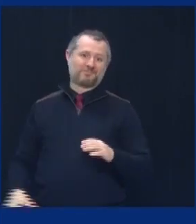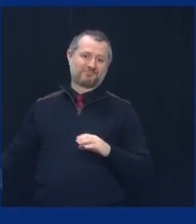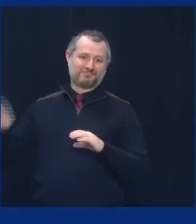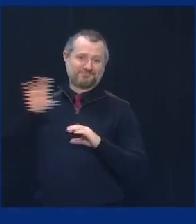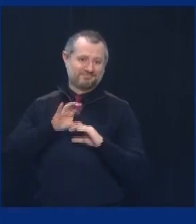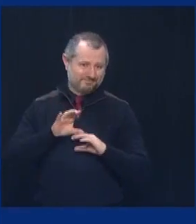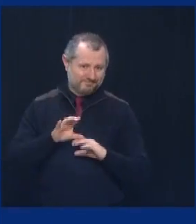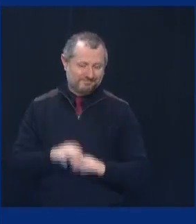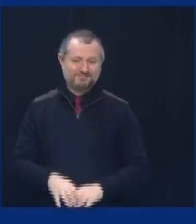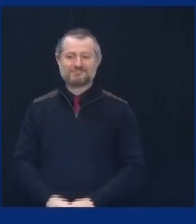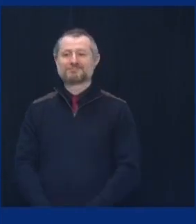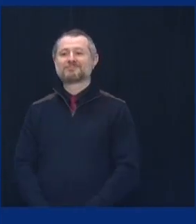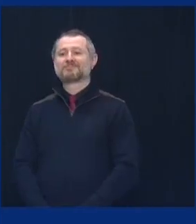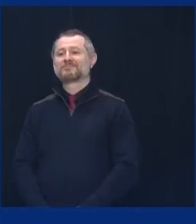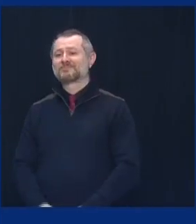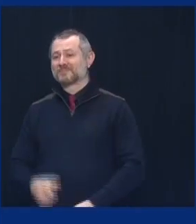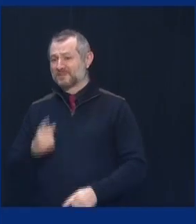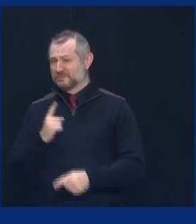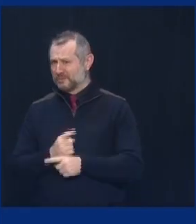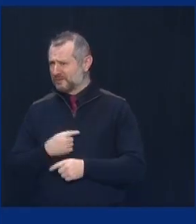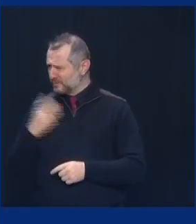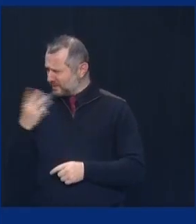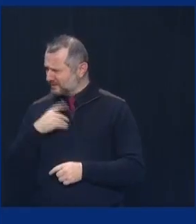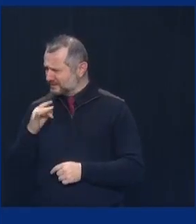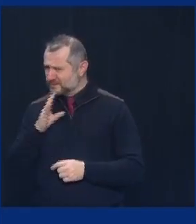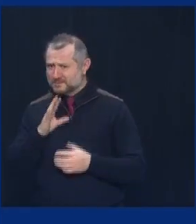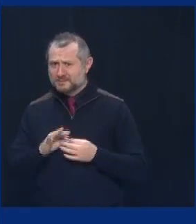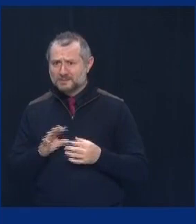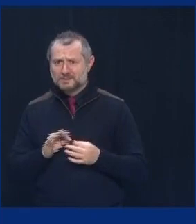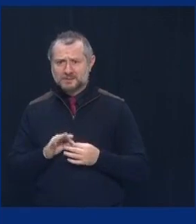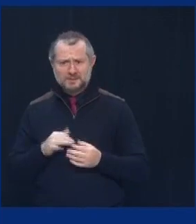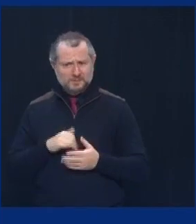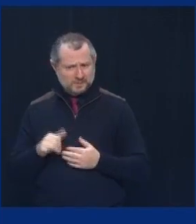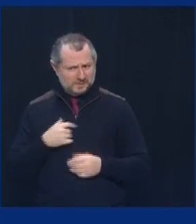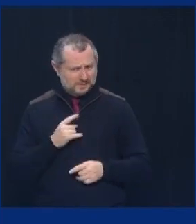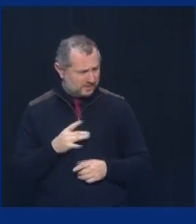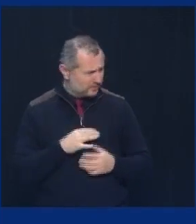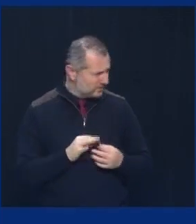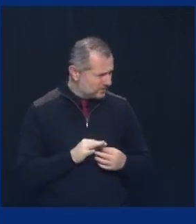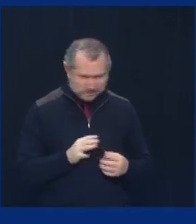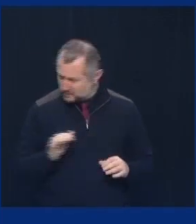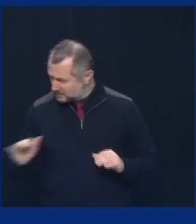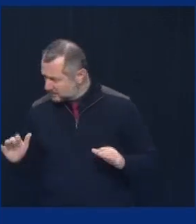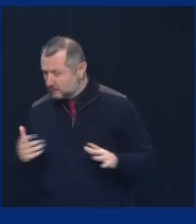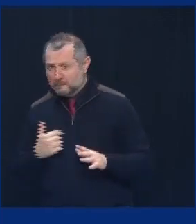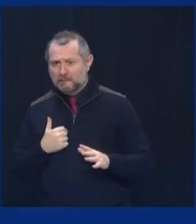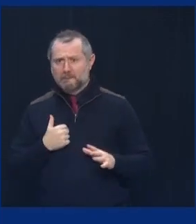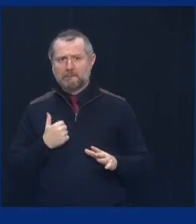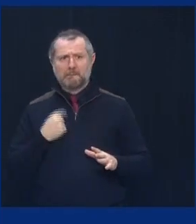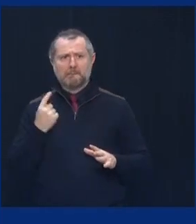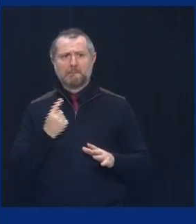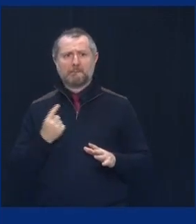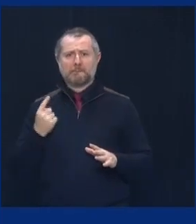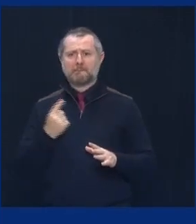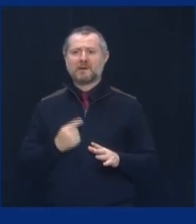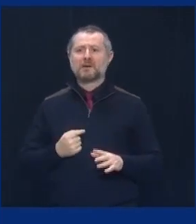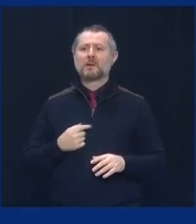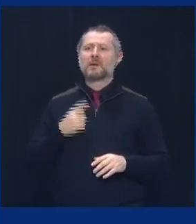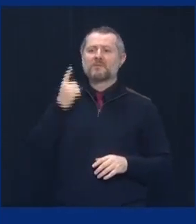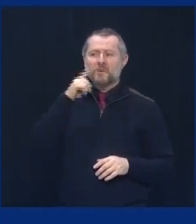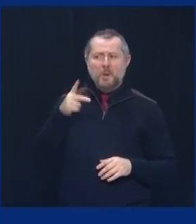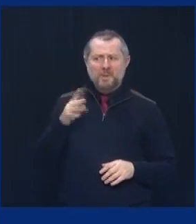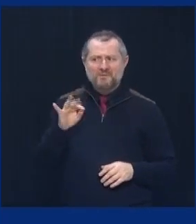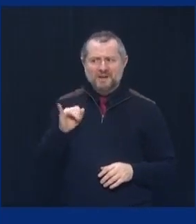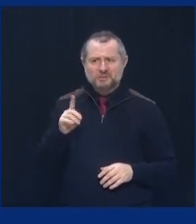Was that Wednesday, Western New York, where we did the map? For the Pfizer? For the Pfizer vaccine? That was it?